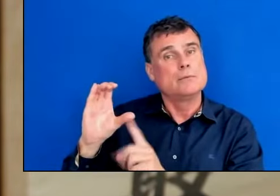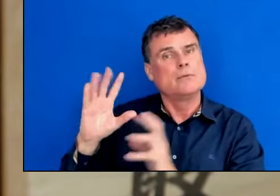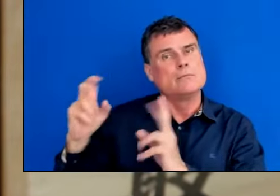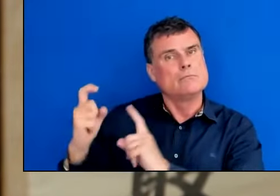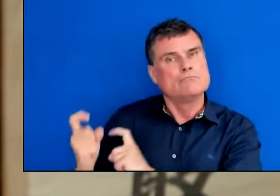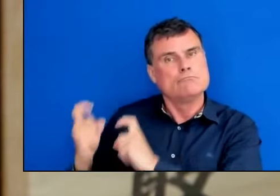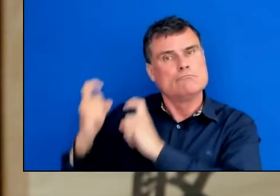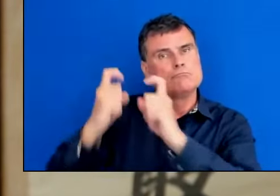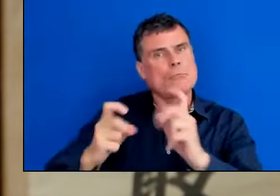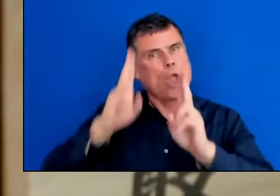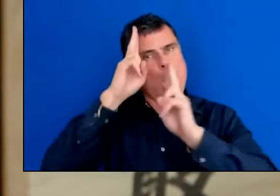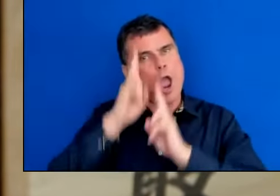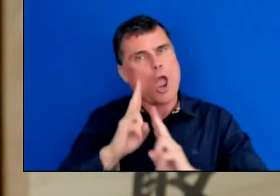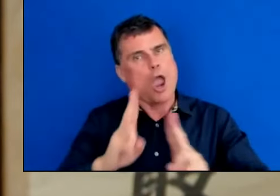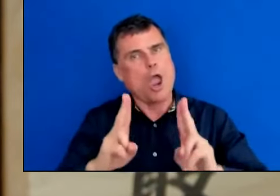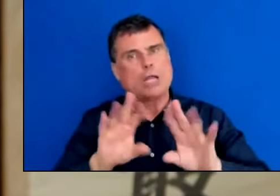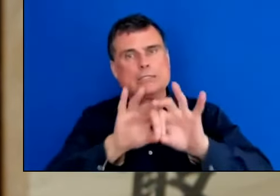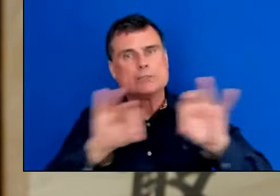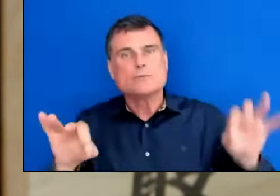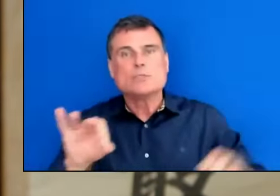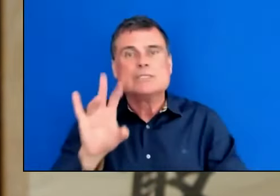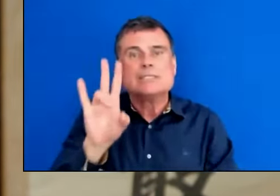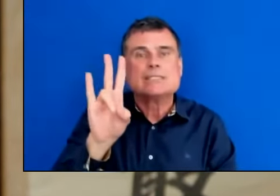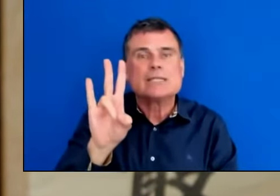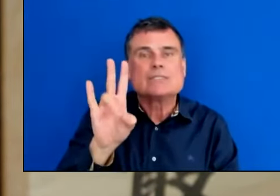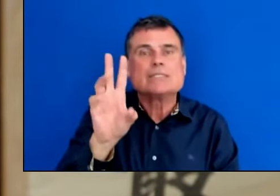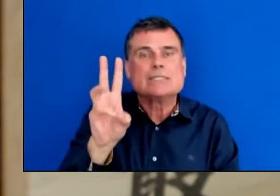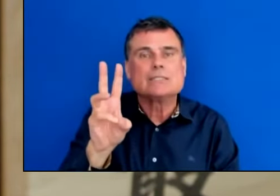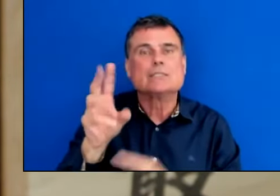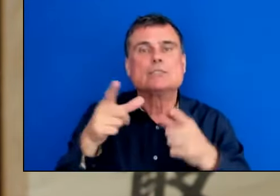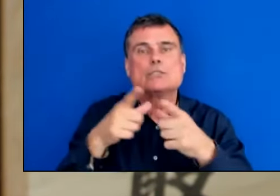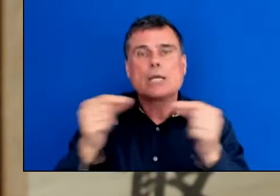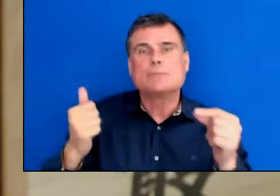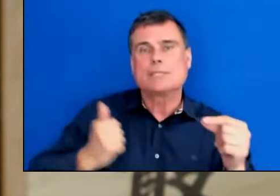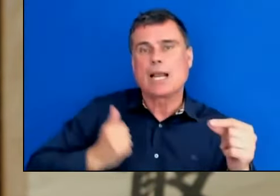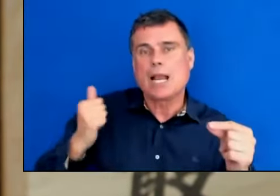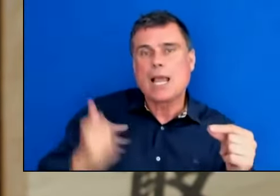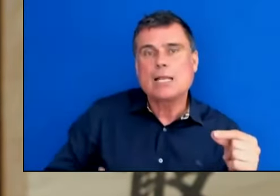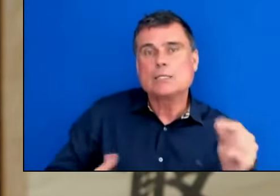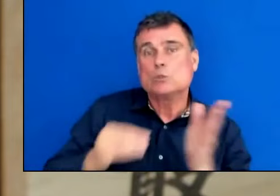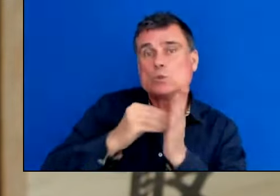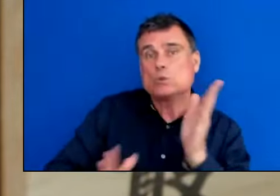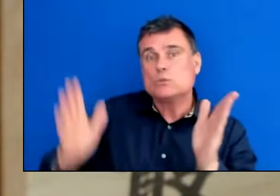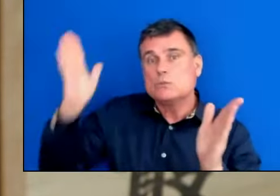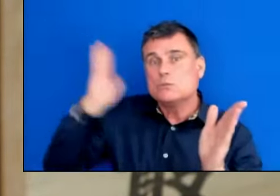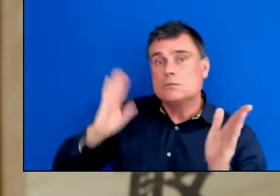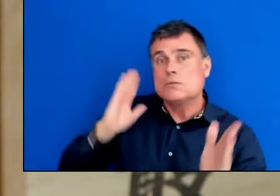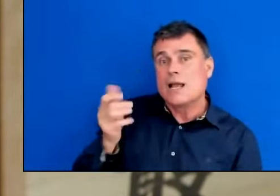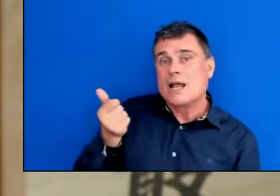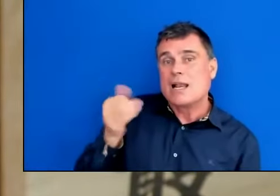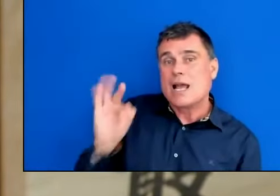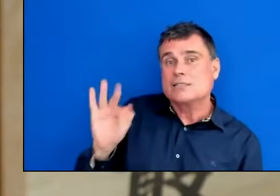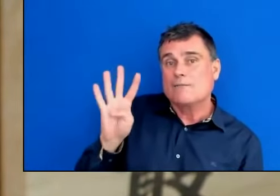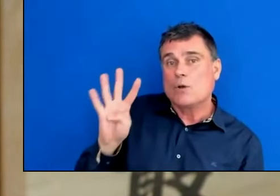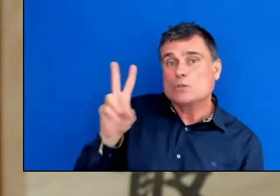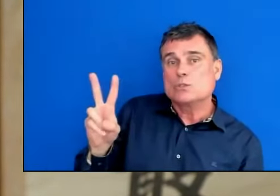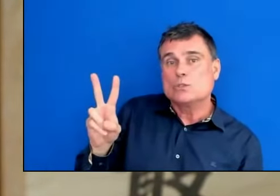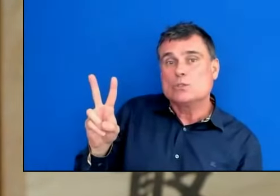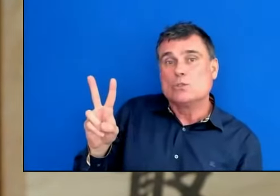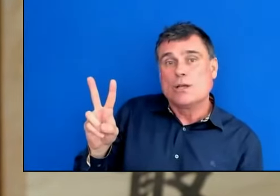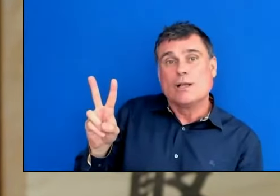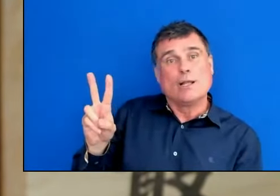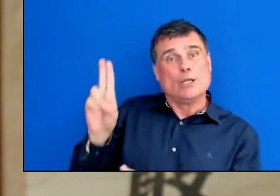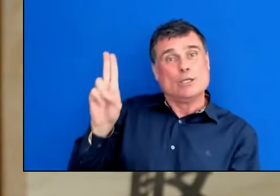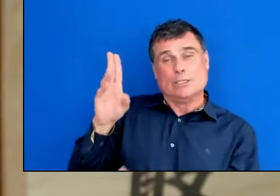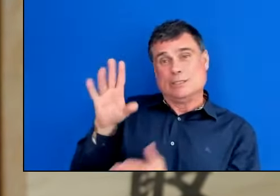conferring honorary degrees in 2012 to 76 Japanese Canadian students who were expelled in 1942.